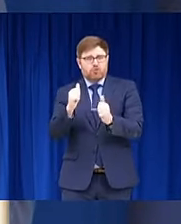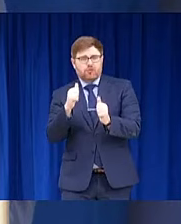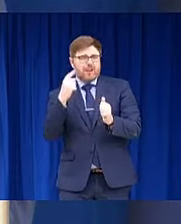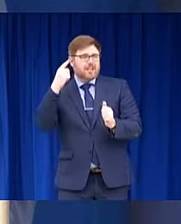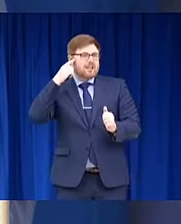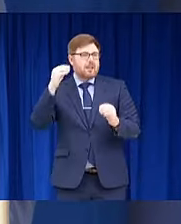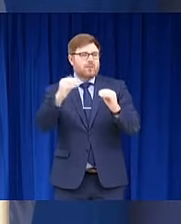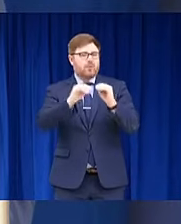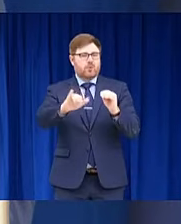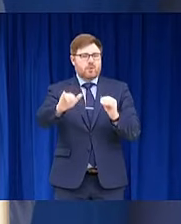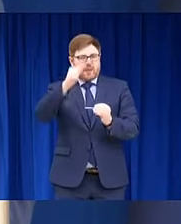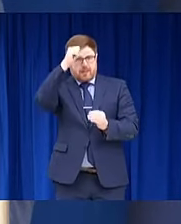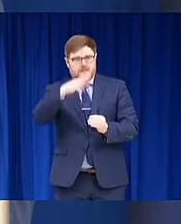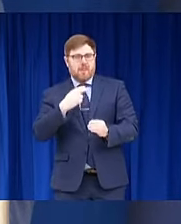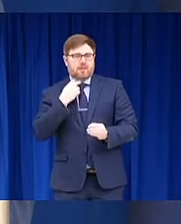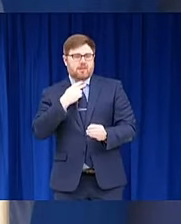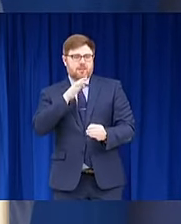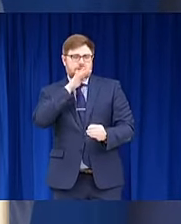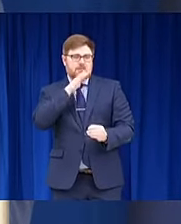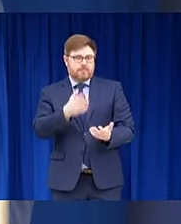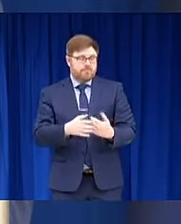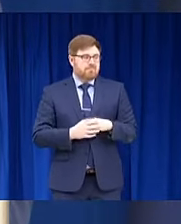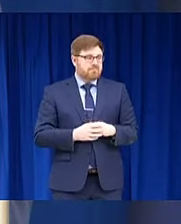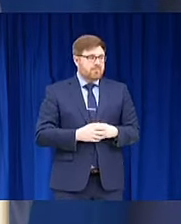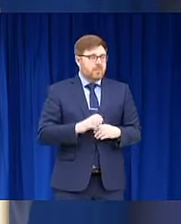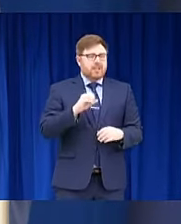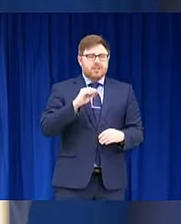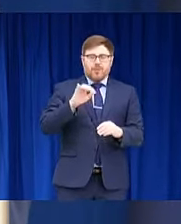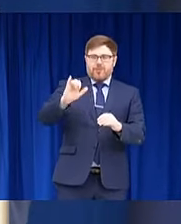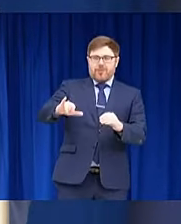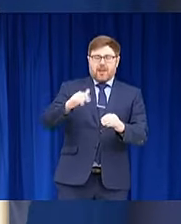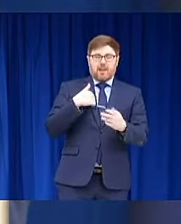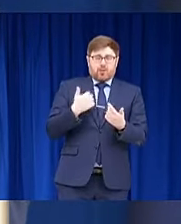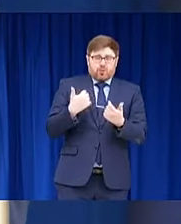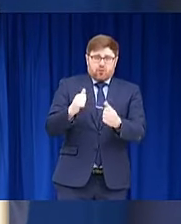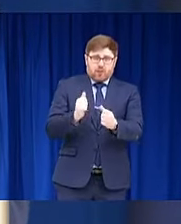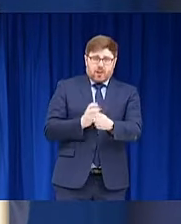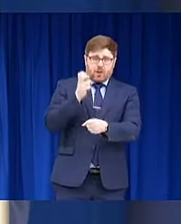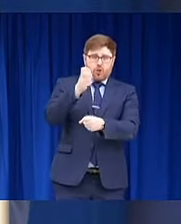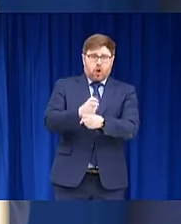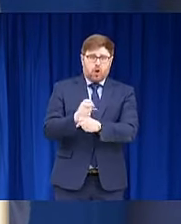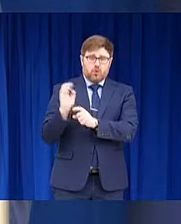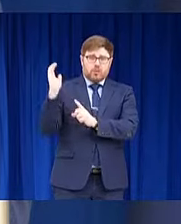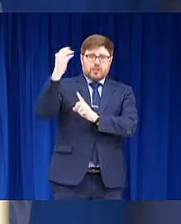and I soon realized that that was a mask just as inauthentic as the one I wore before.